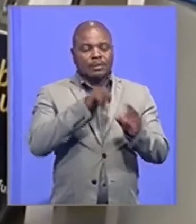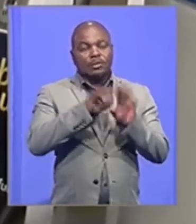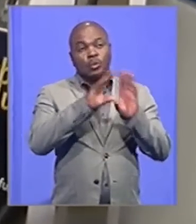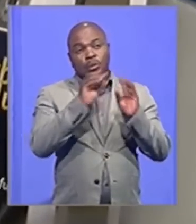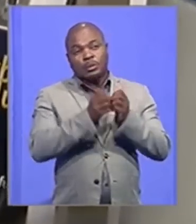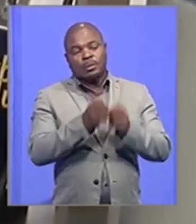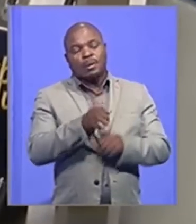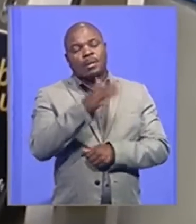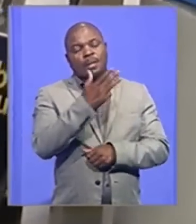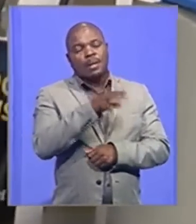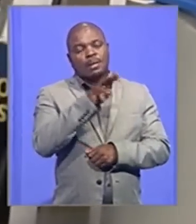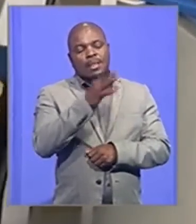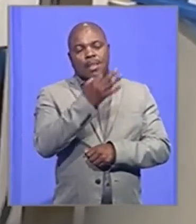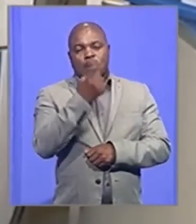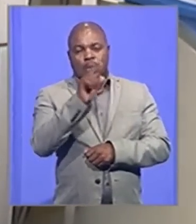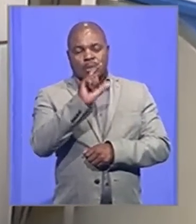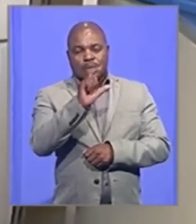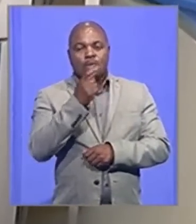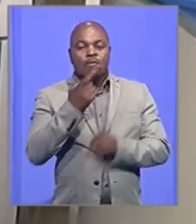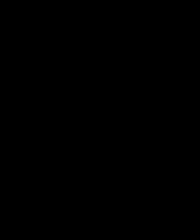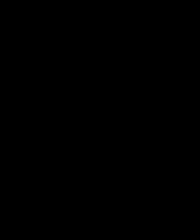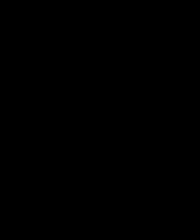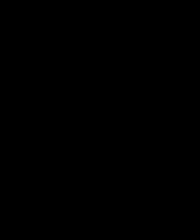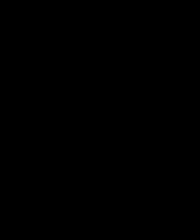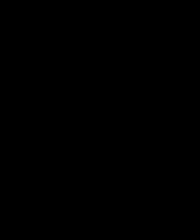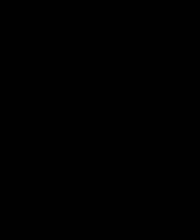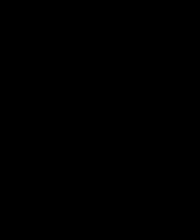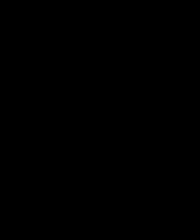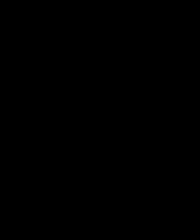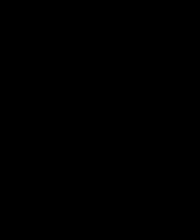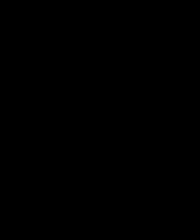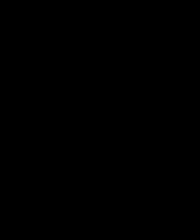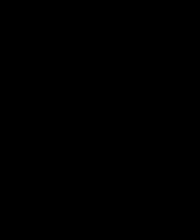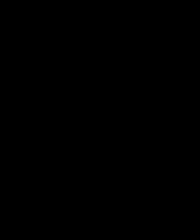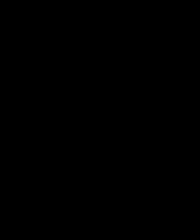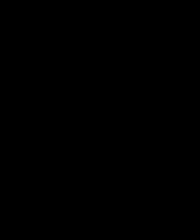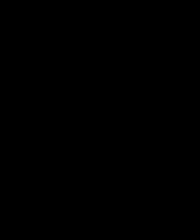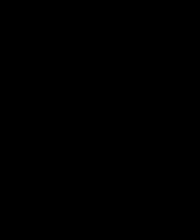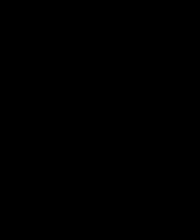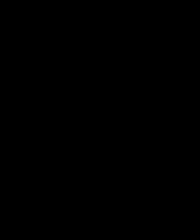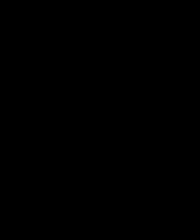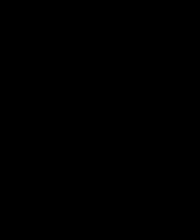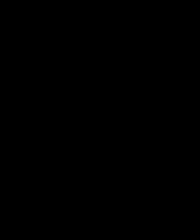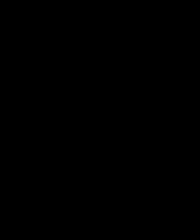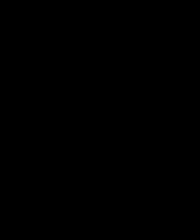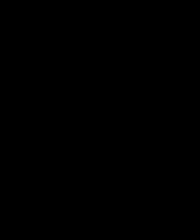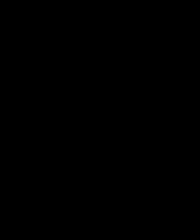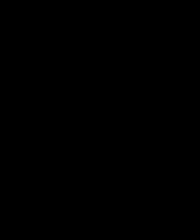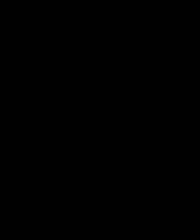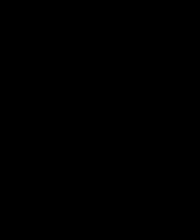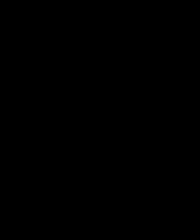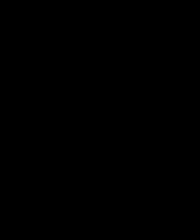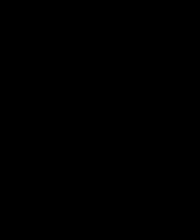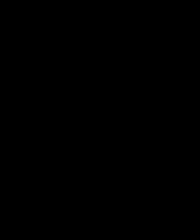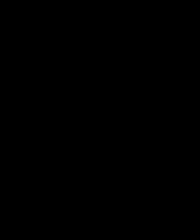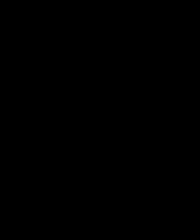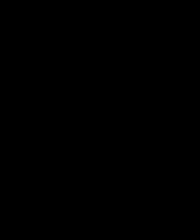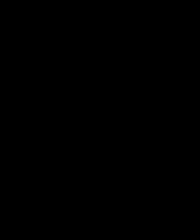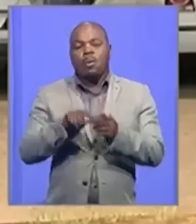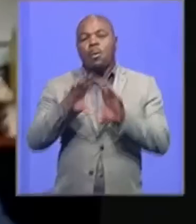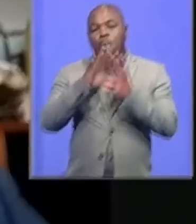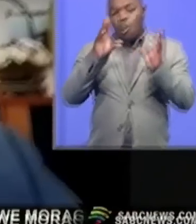R19.31 go simolola ka Laboraro. It's mainly prices, which led to lower prices of